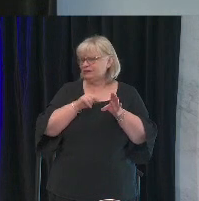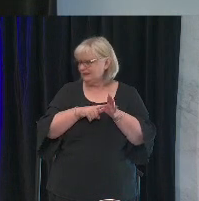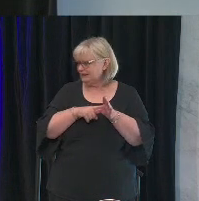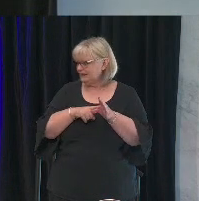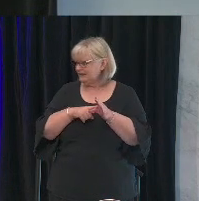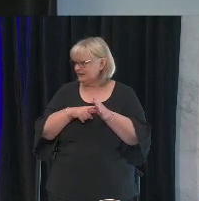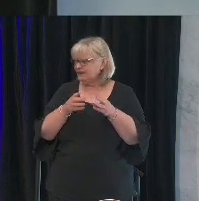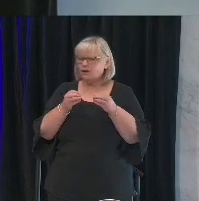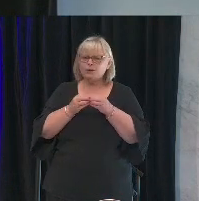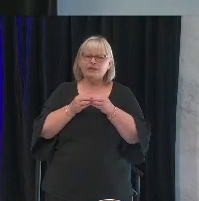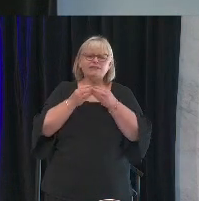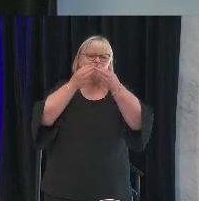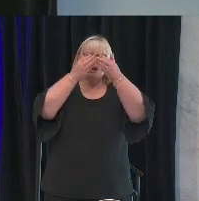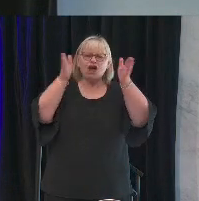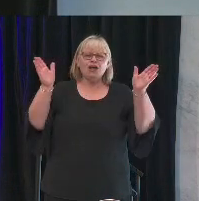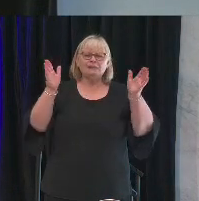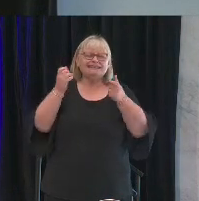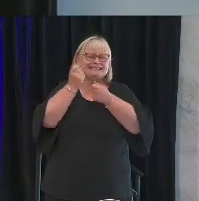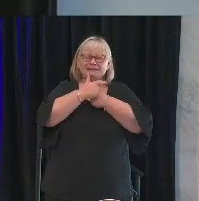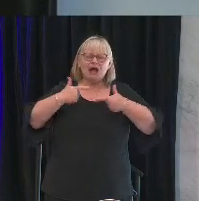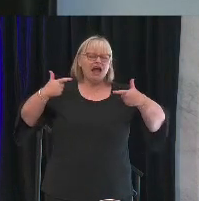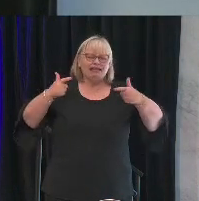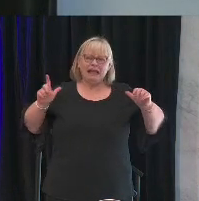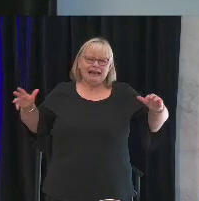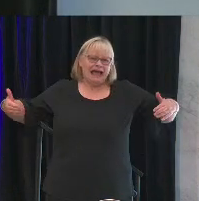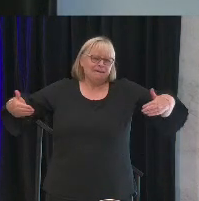with such wide open and smiling arms.